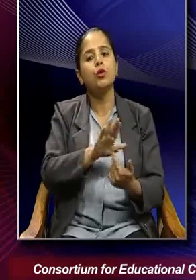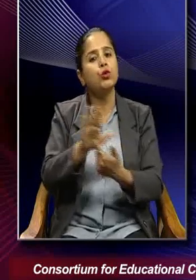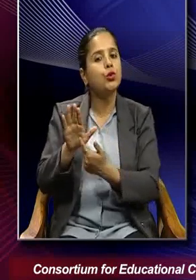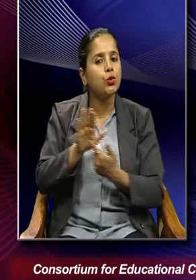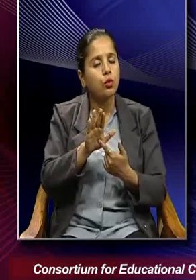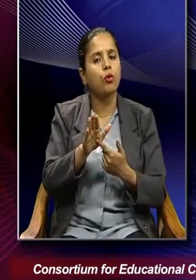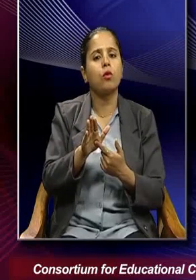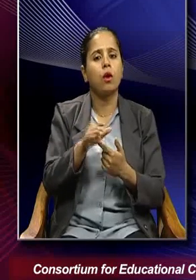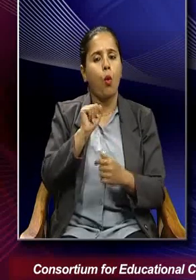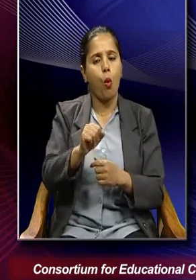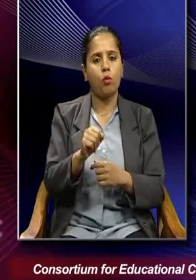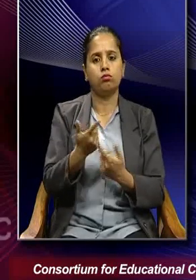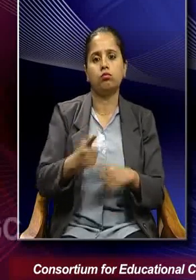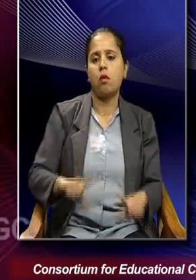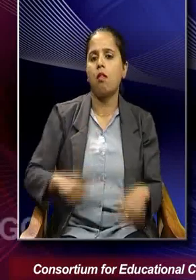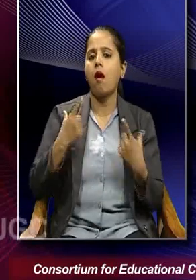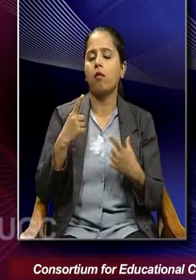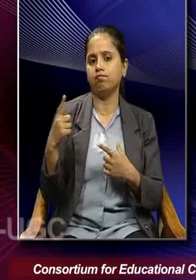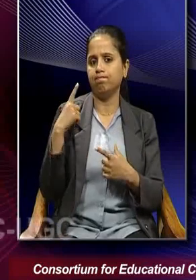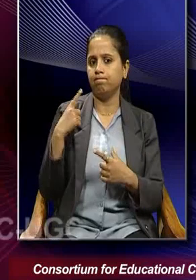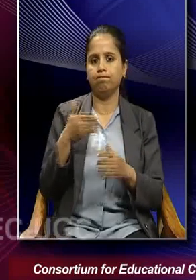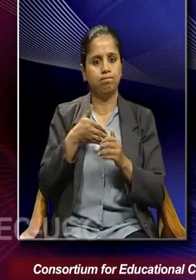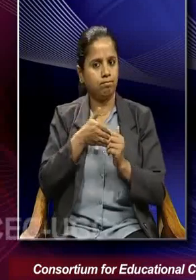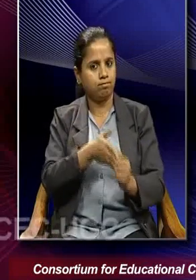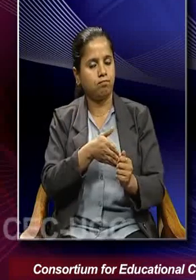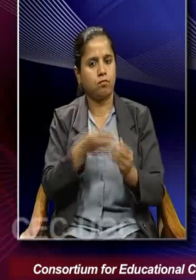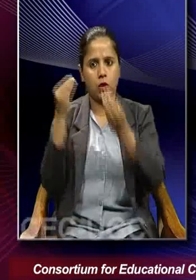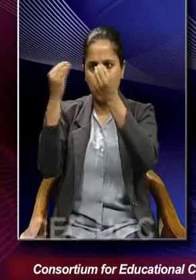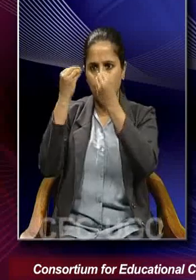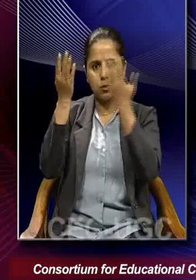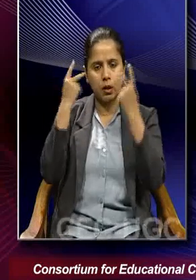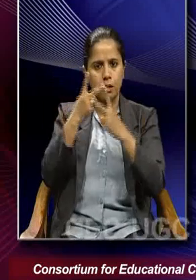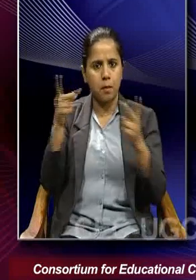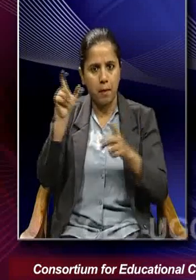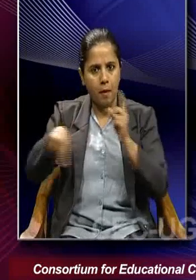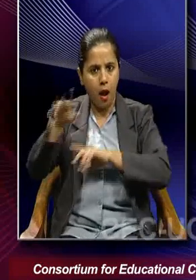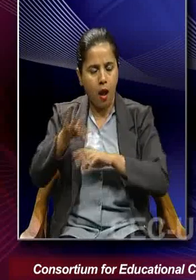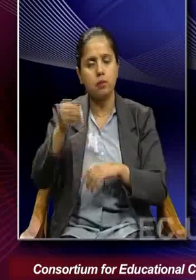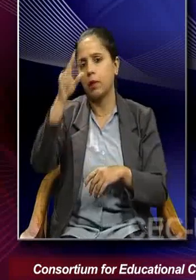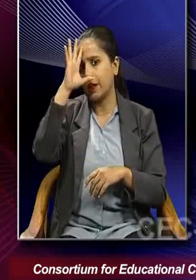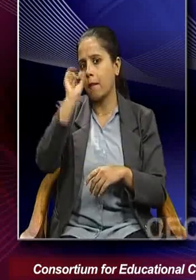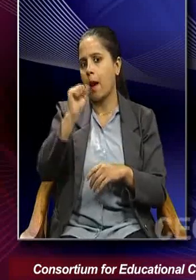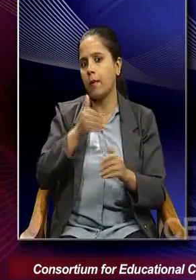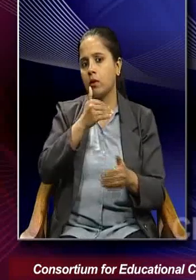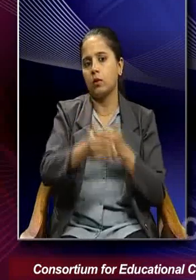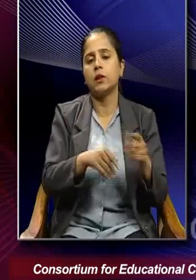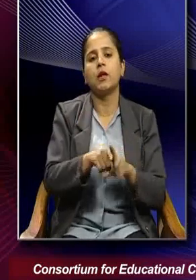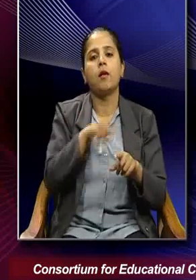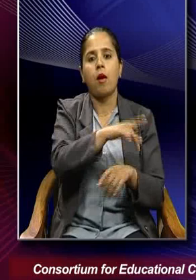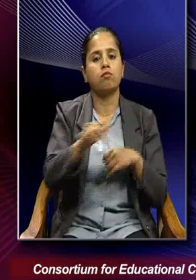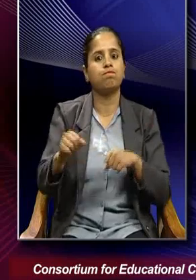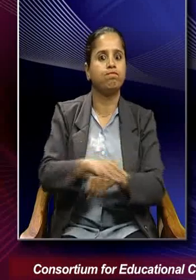way, lead his life and to follow the teachings of certain people with which he has felt